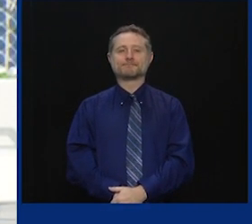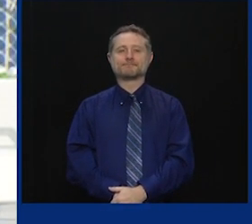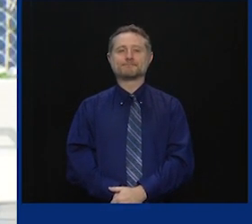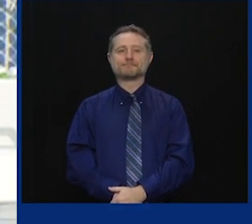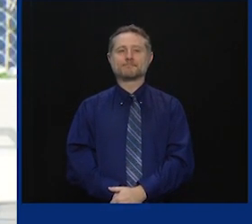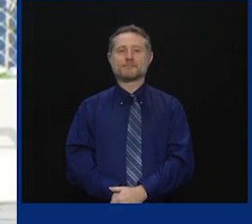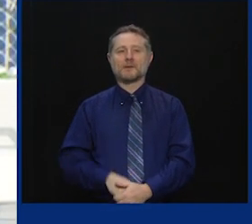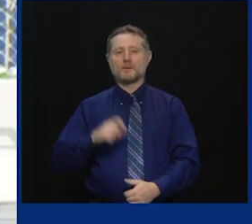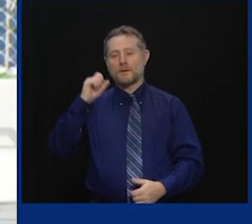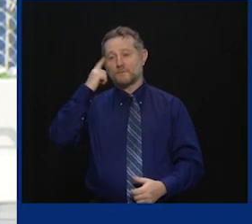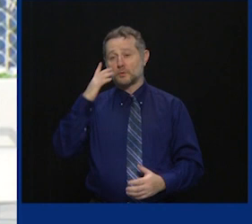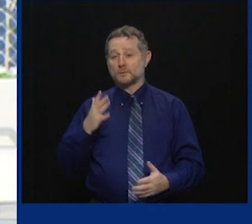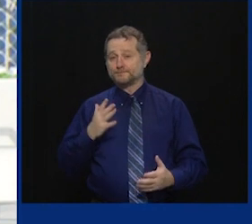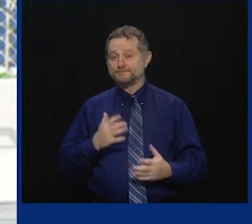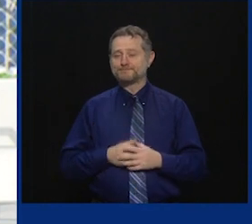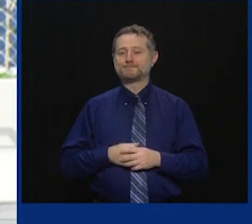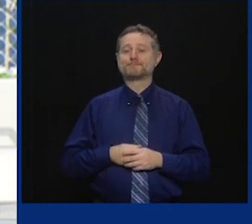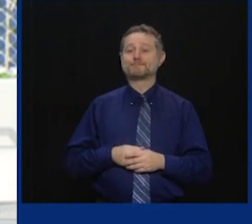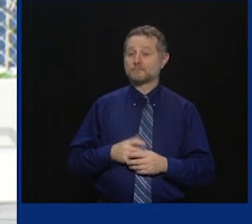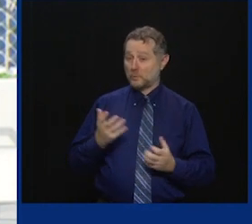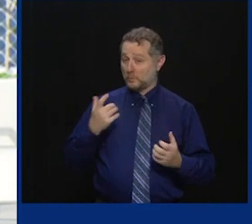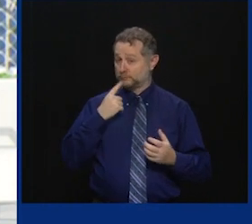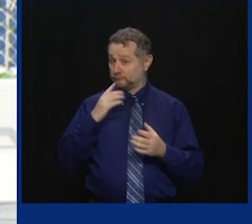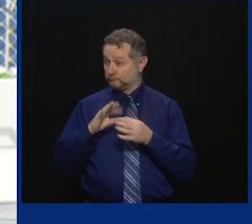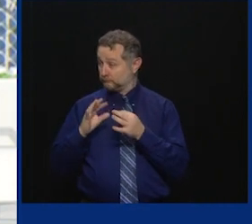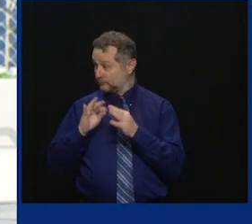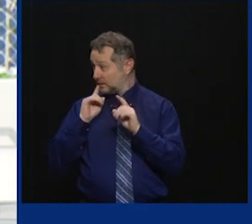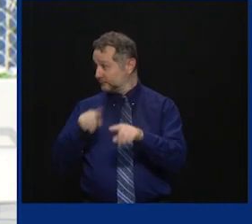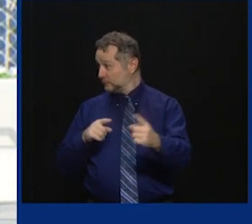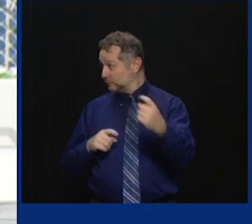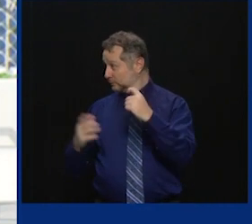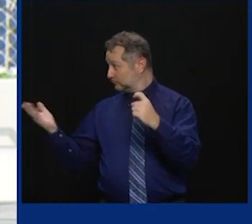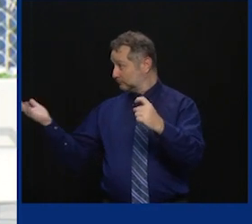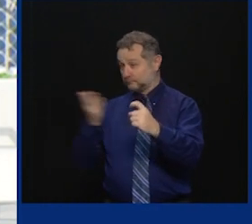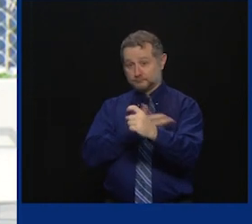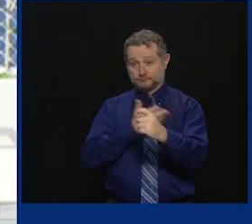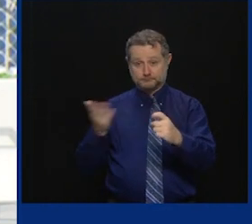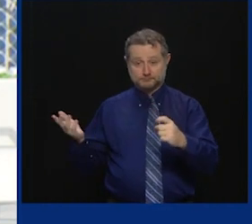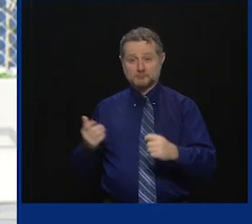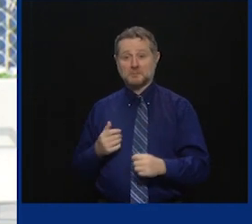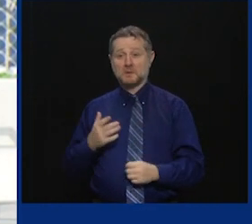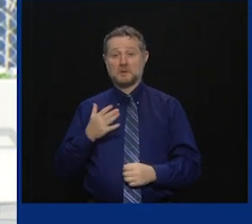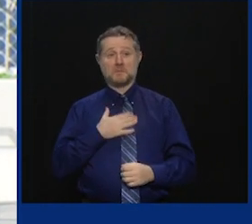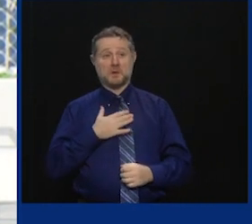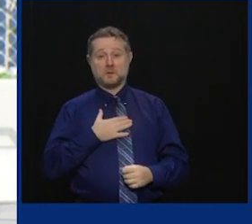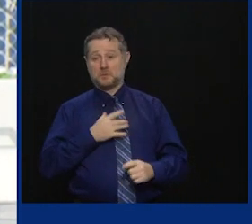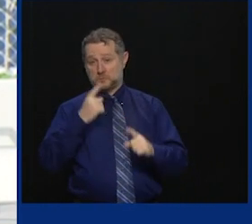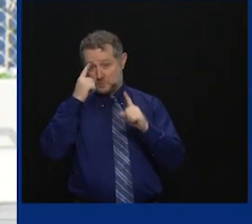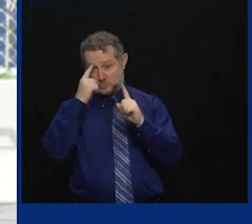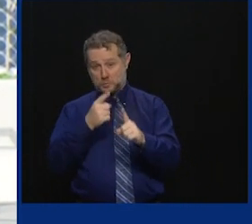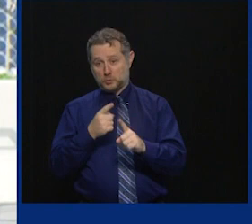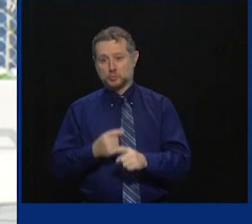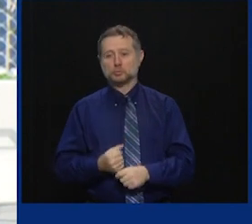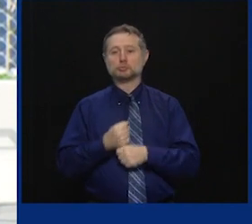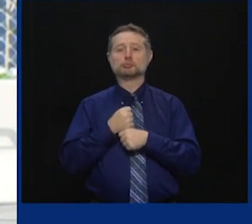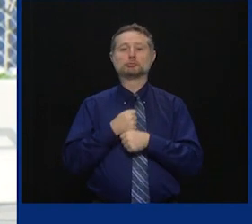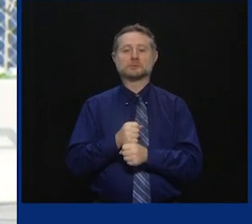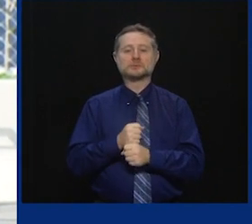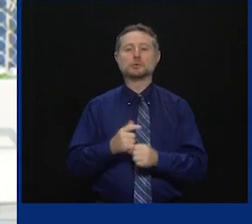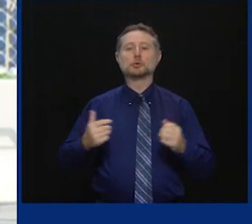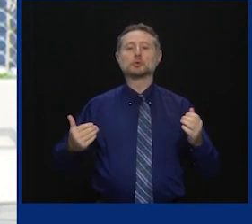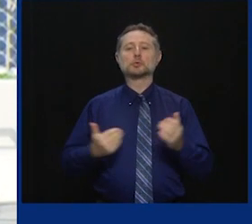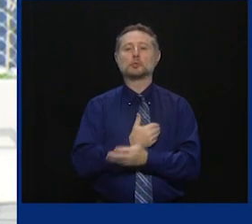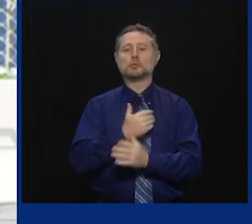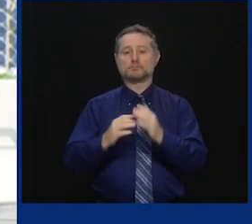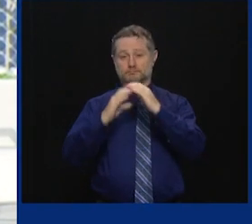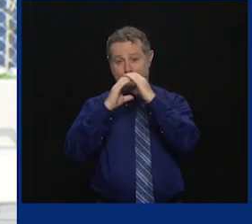Yeah, we're not, you can answer exactly what the DEC is doing, but my goal in creating these new transmission lines, and it sounds like it's a long